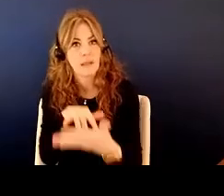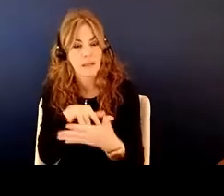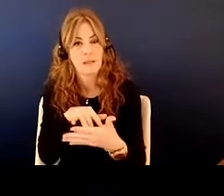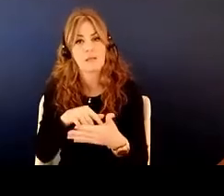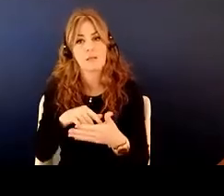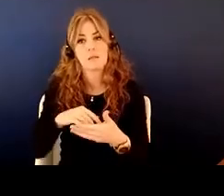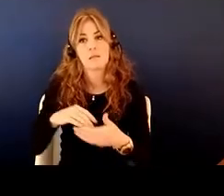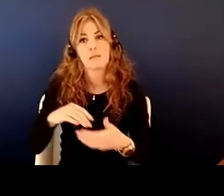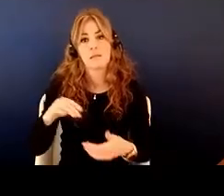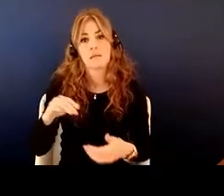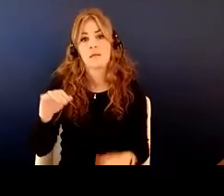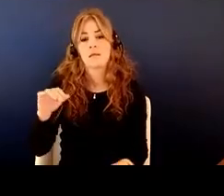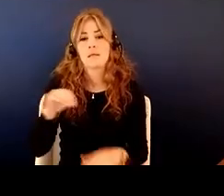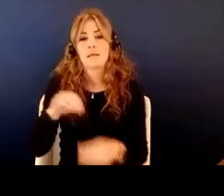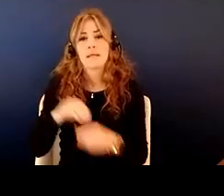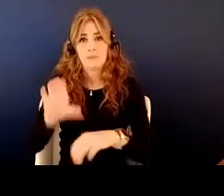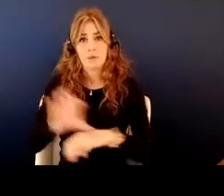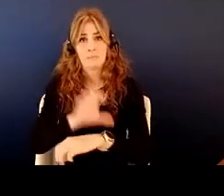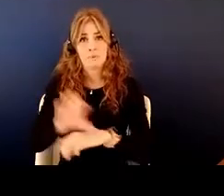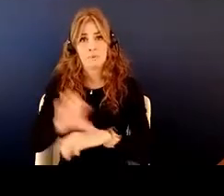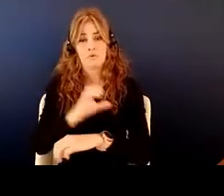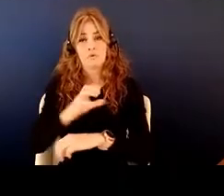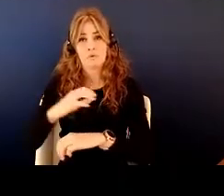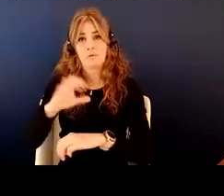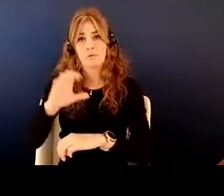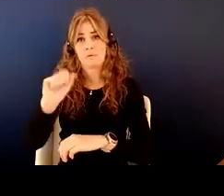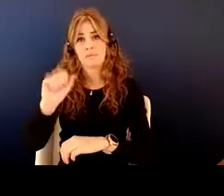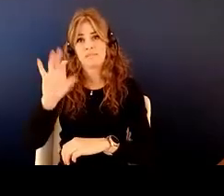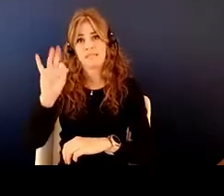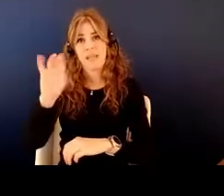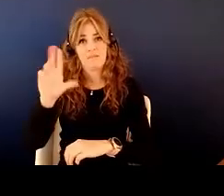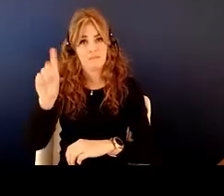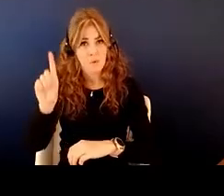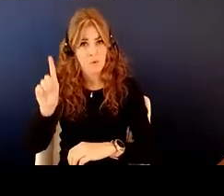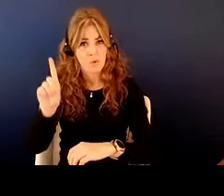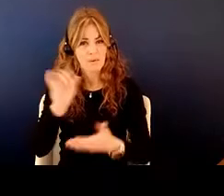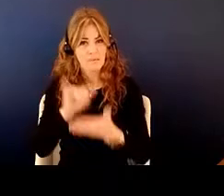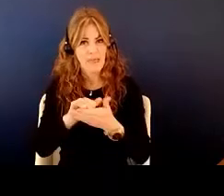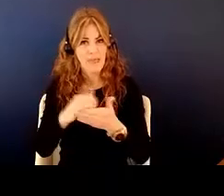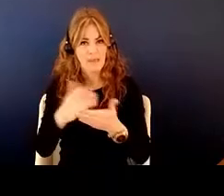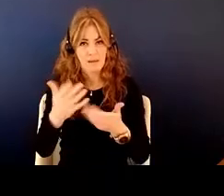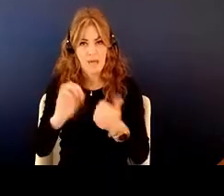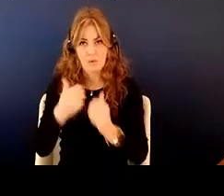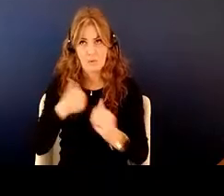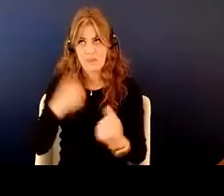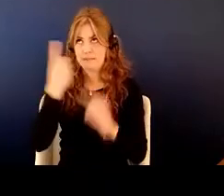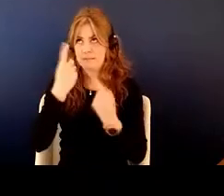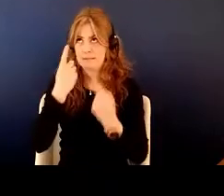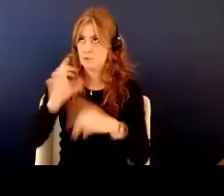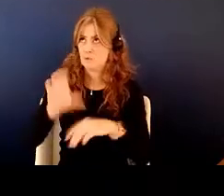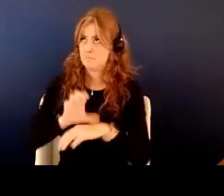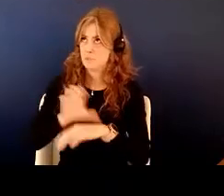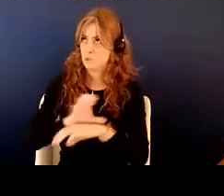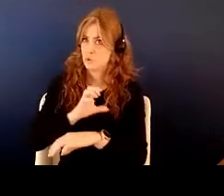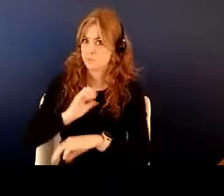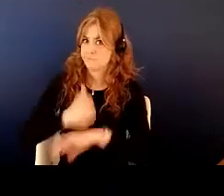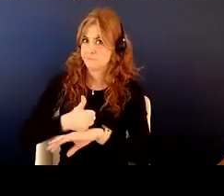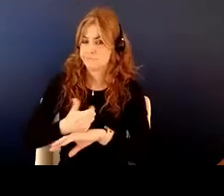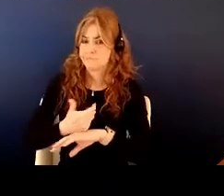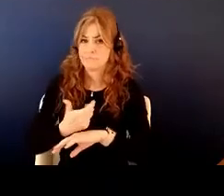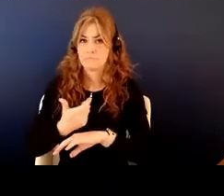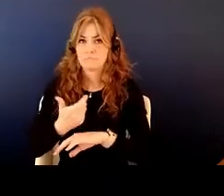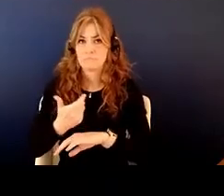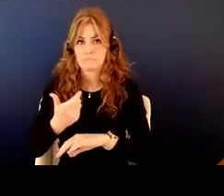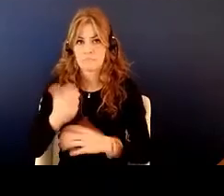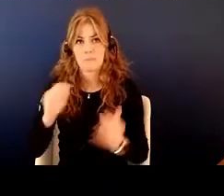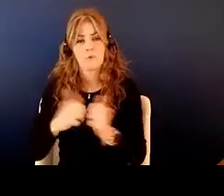Belland computer scaffolding literature, how do we think about computer scaffolding? What does that mean? In the other review